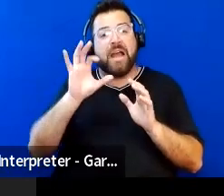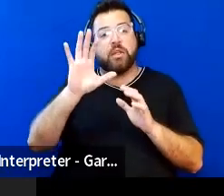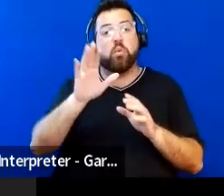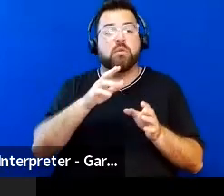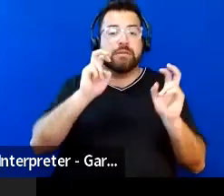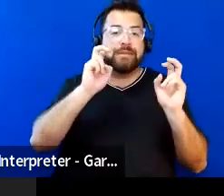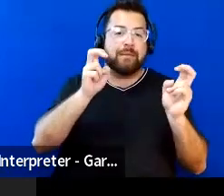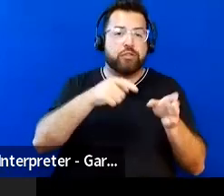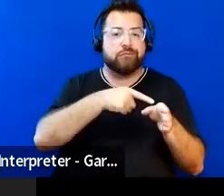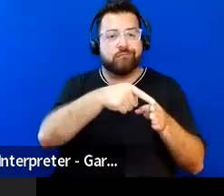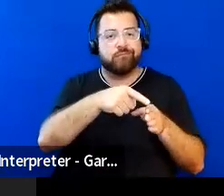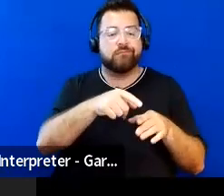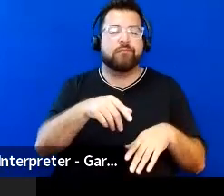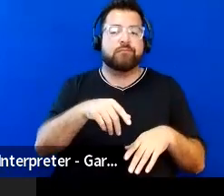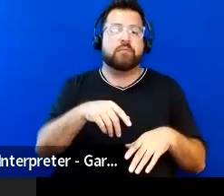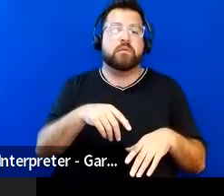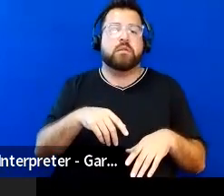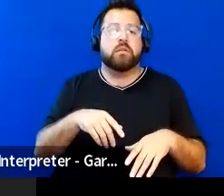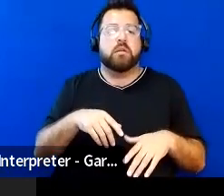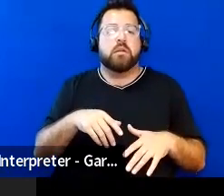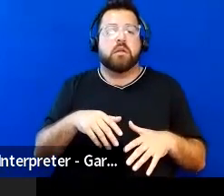area and